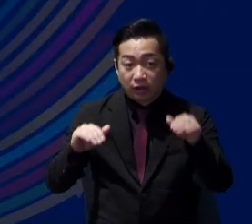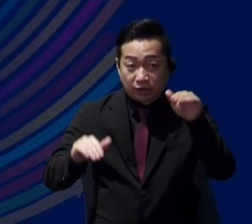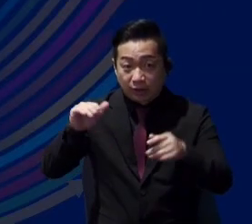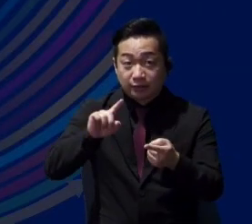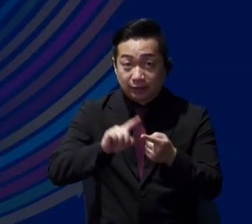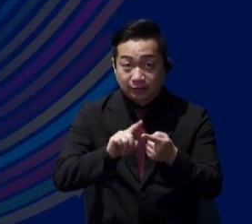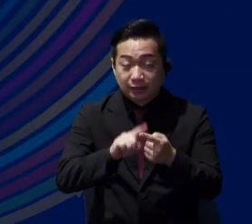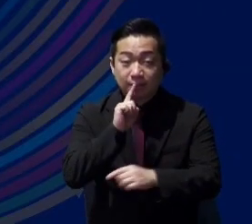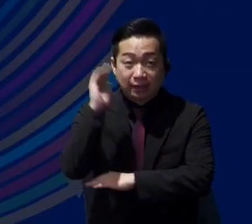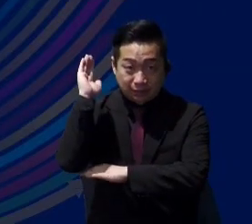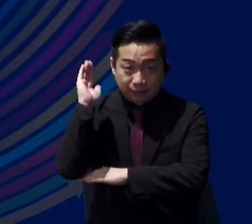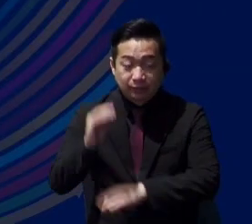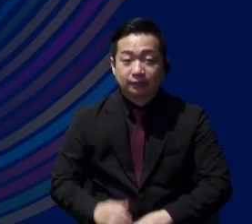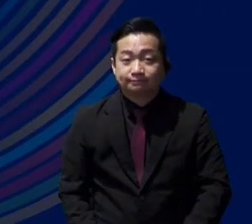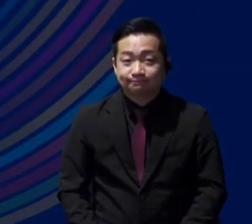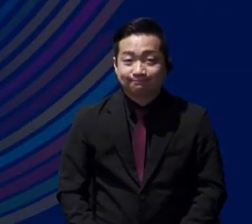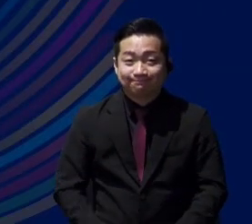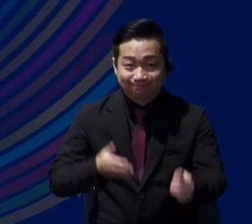Laura, please.